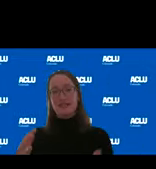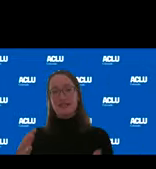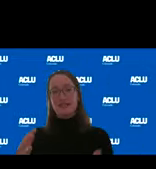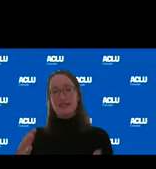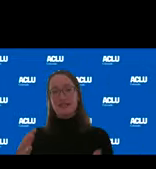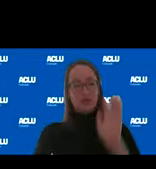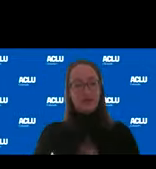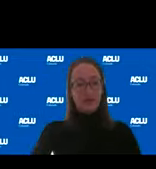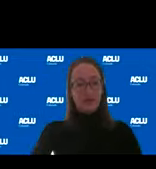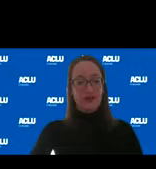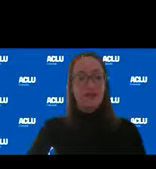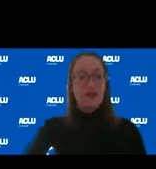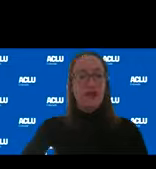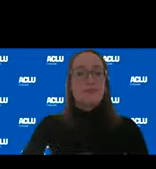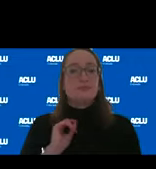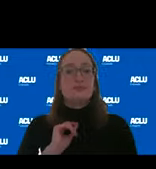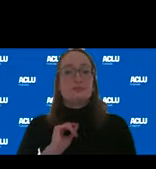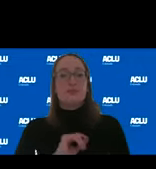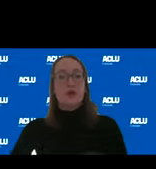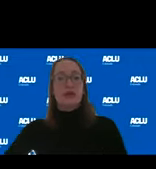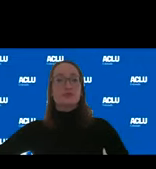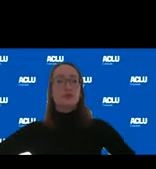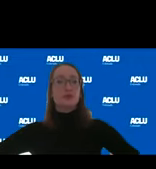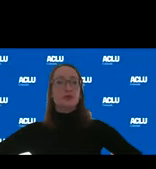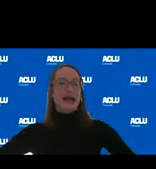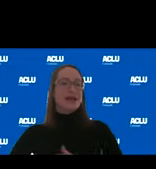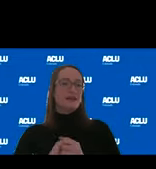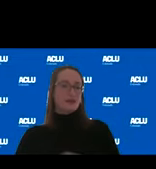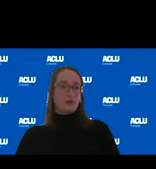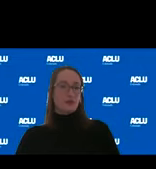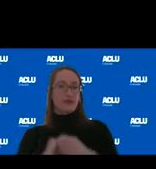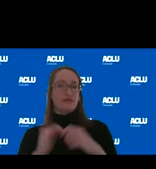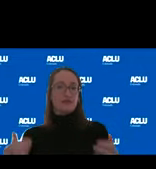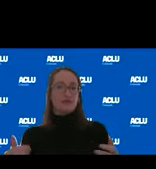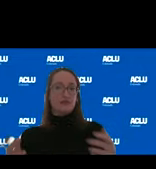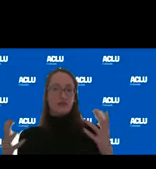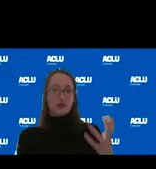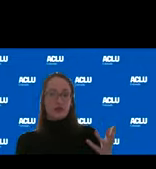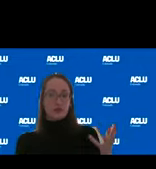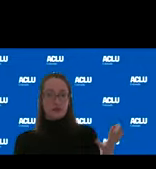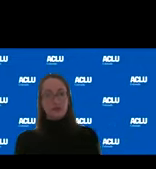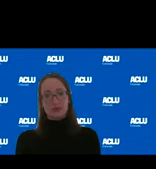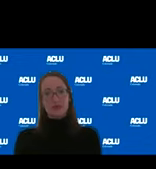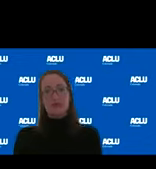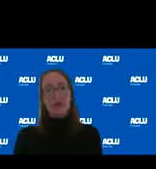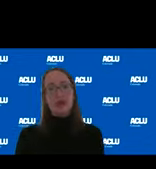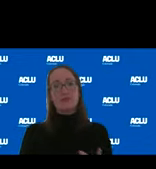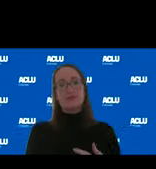version, so I'm just putting it out there. Okay, so to guide this work, we have ACLU's voting rights